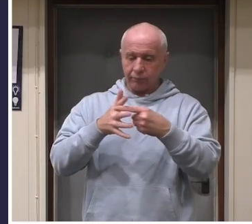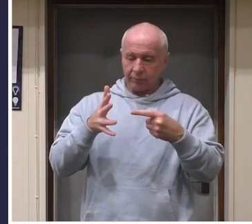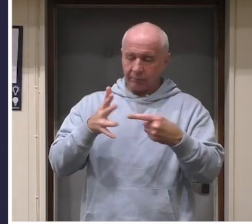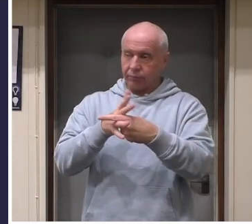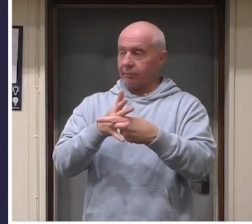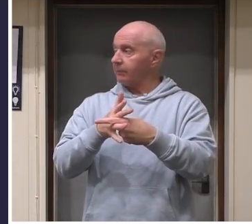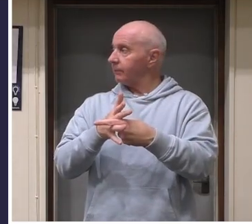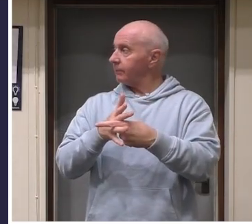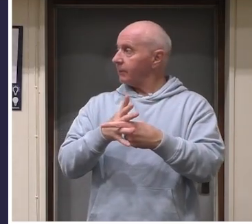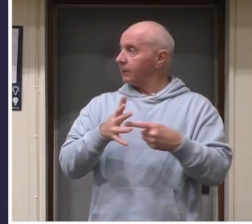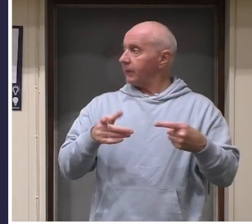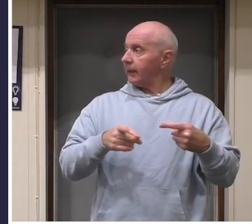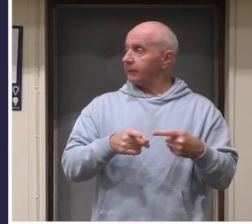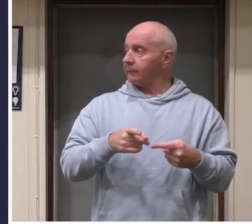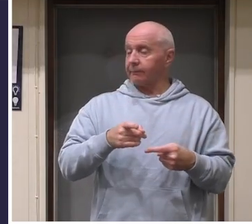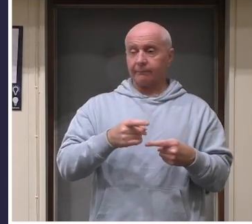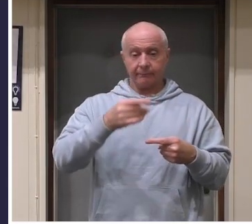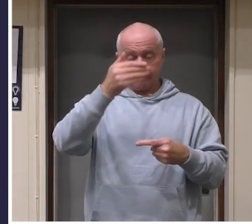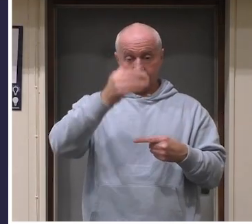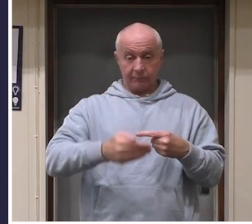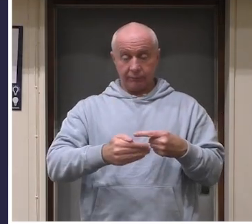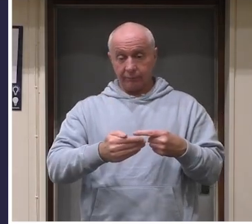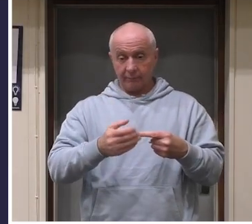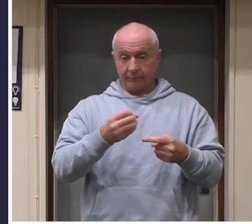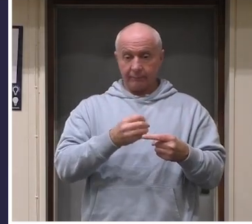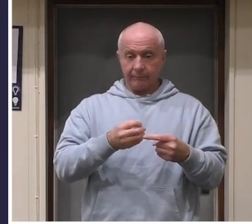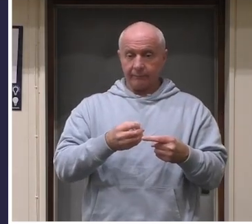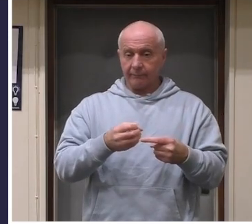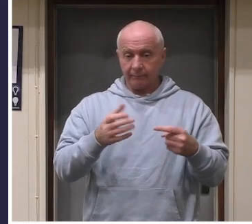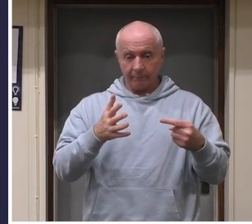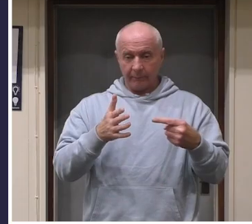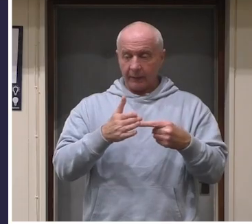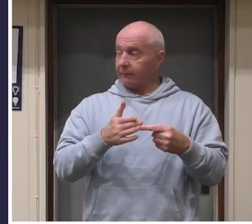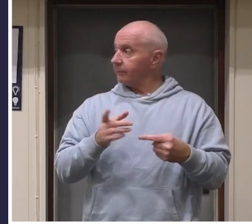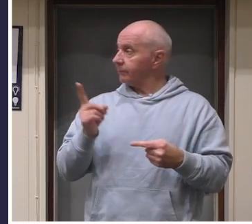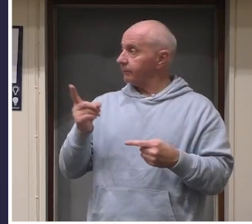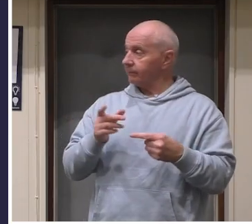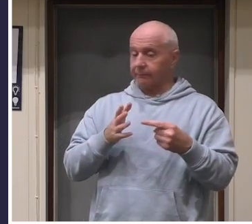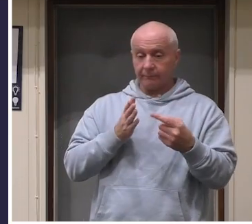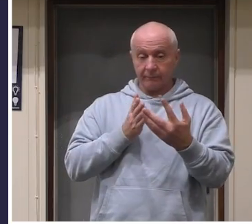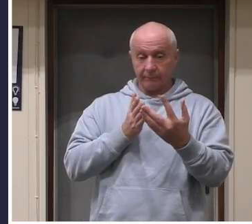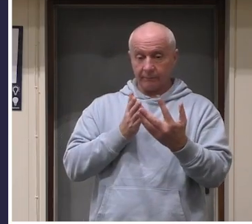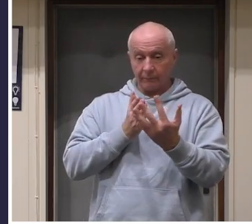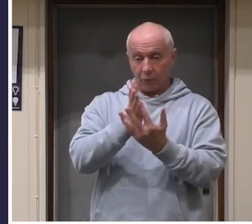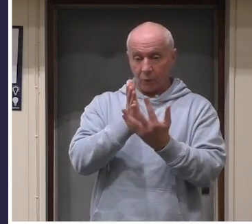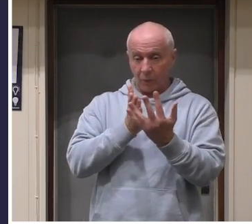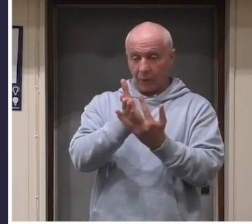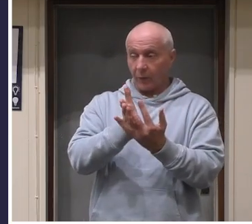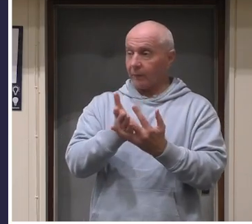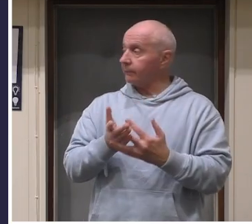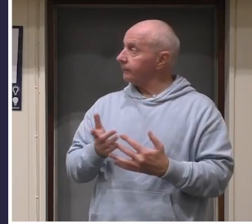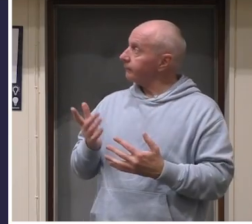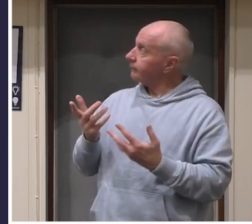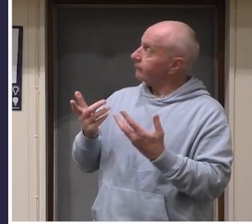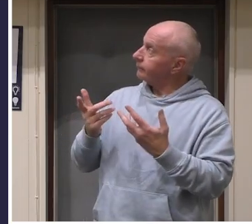slits in that position, and all of the other parts of the electron wave is just hitting the screen, but only those two go through. How can I do that with a